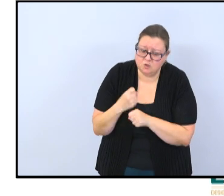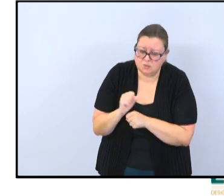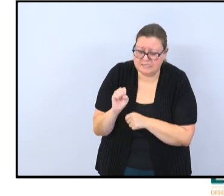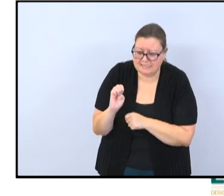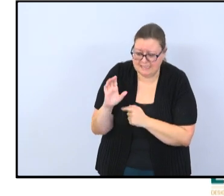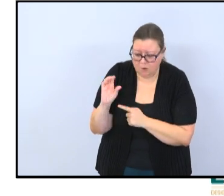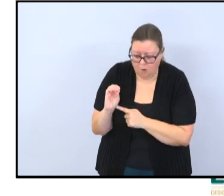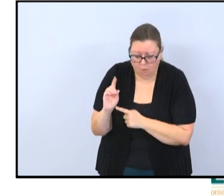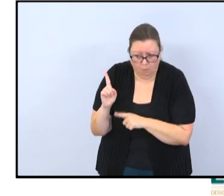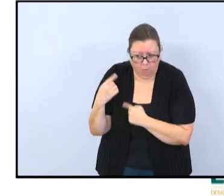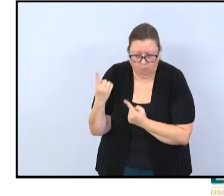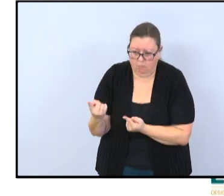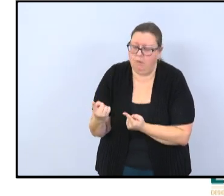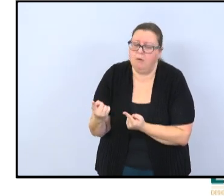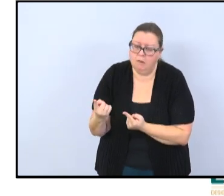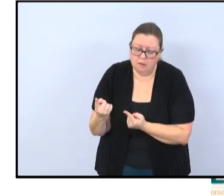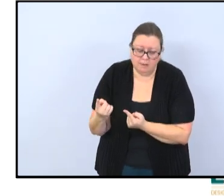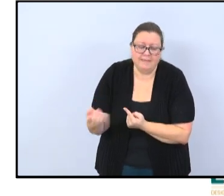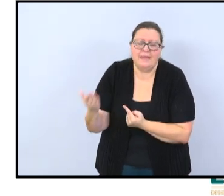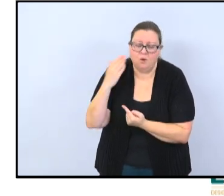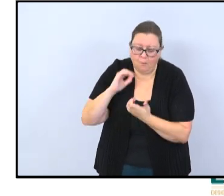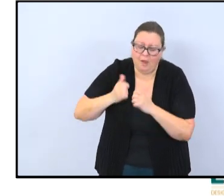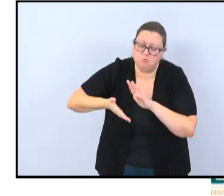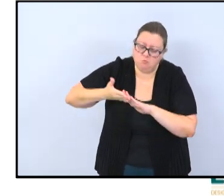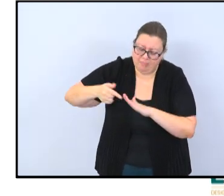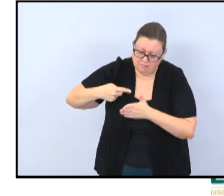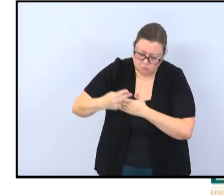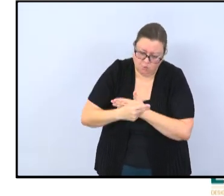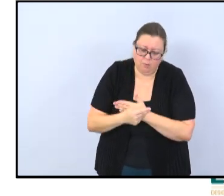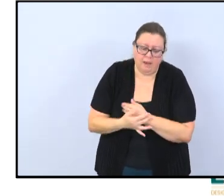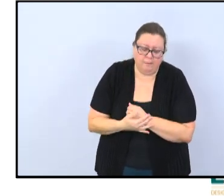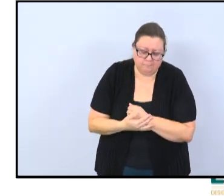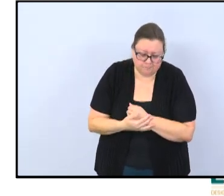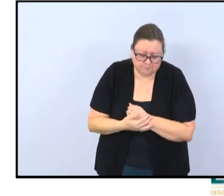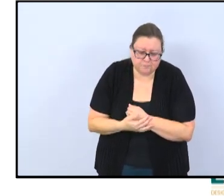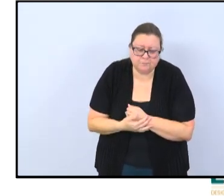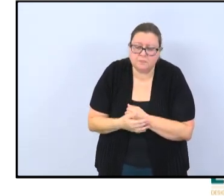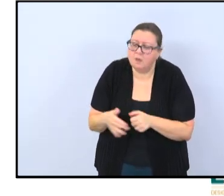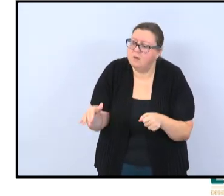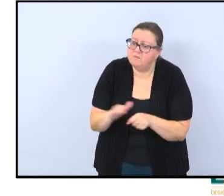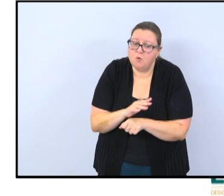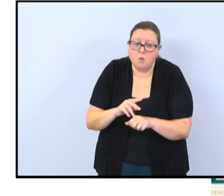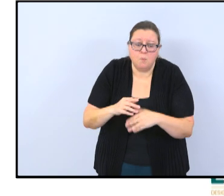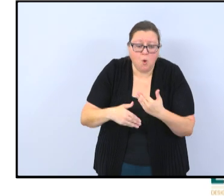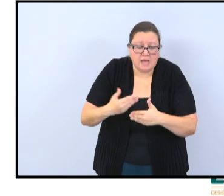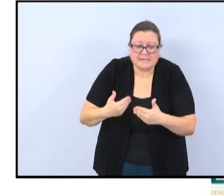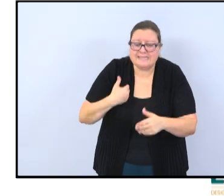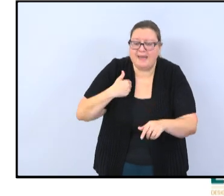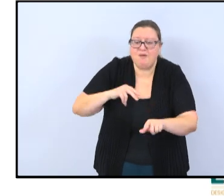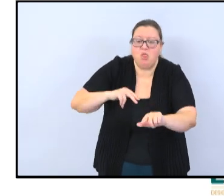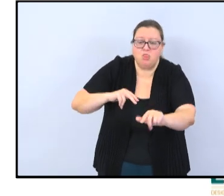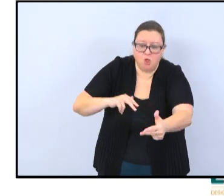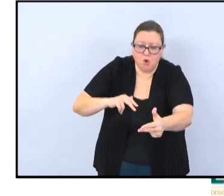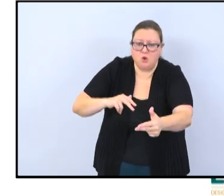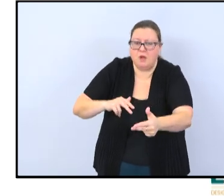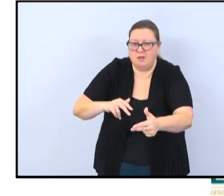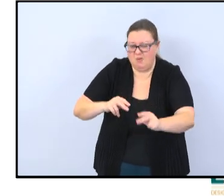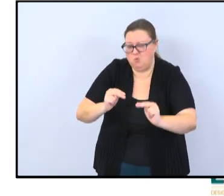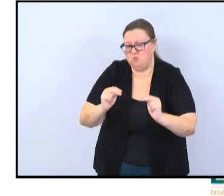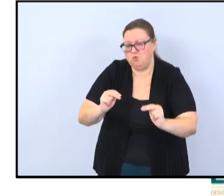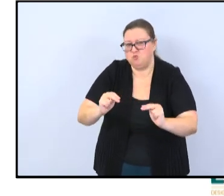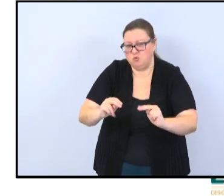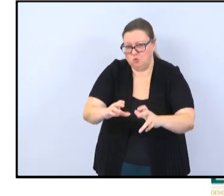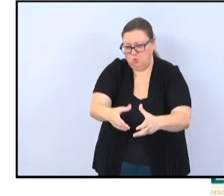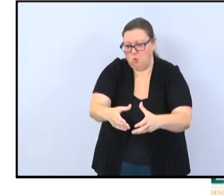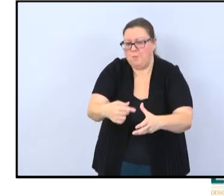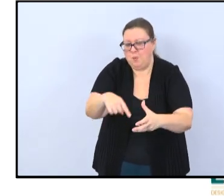SECO's been around a long time. They know how to administer this program. The whole process has third-party review in it, and that's SECO